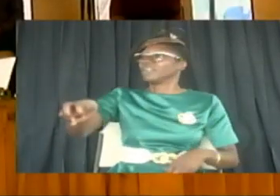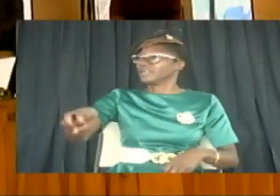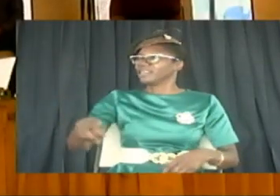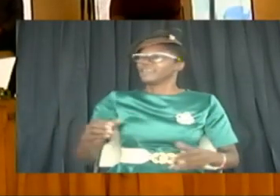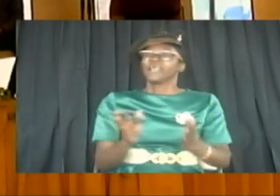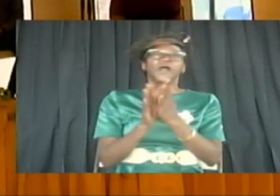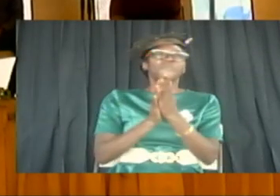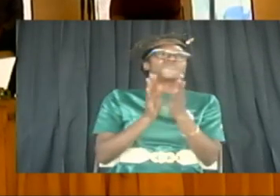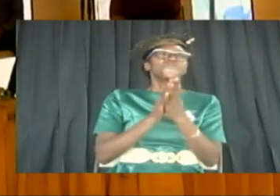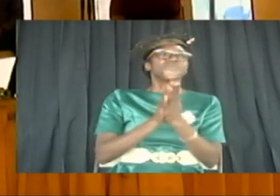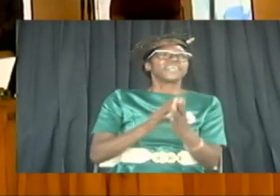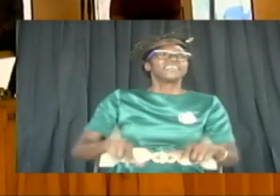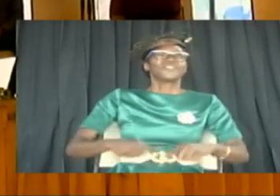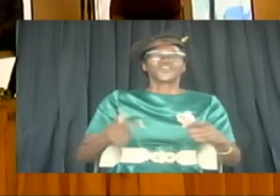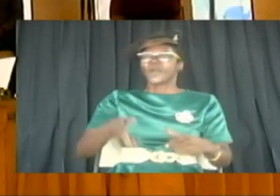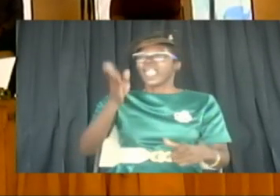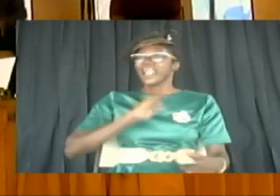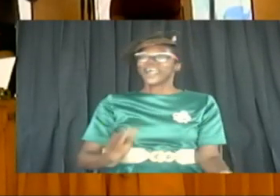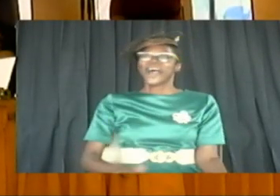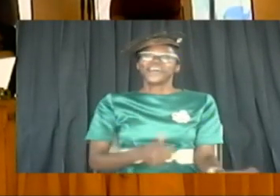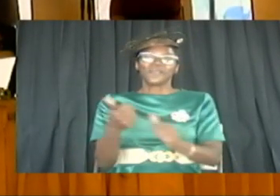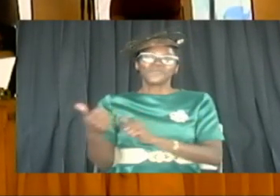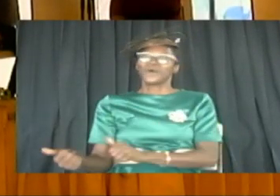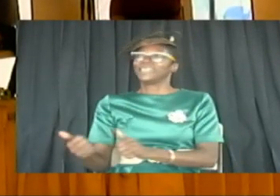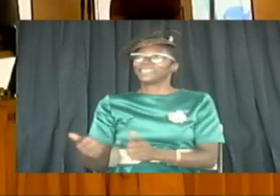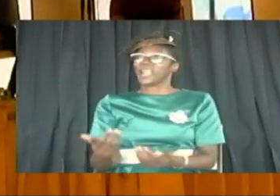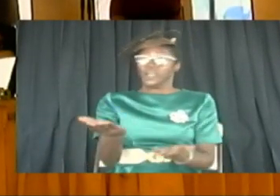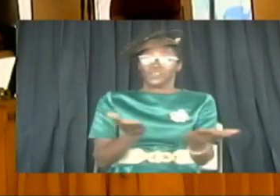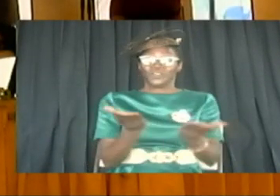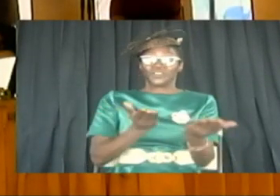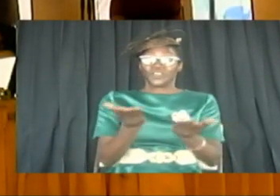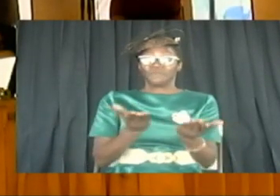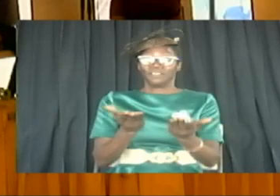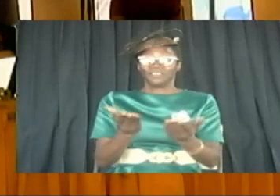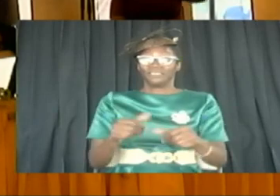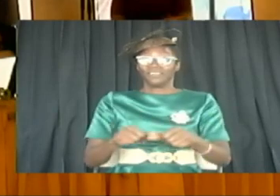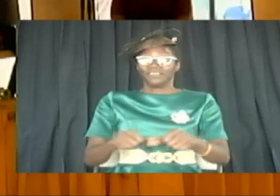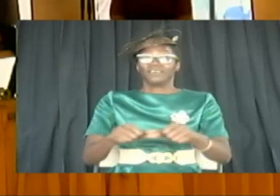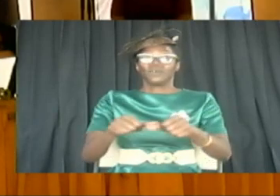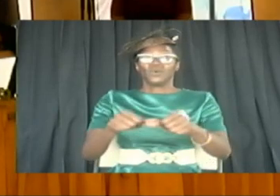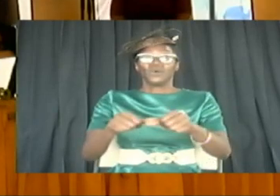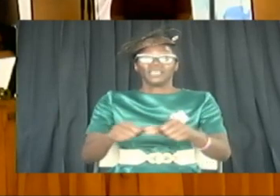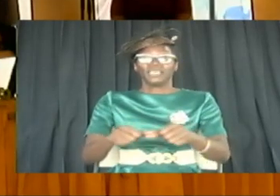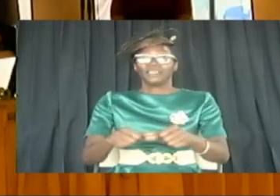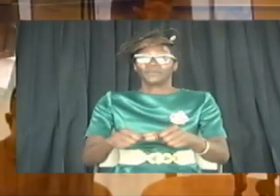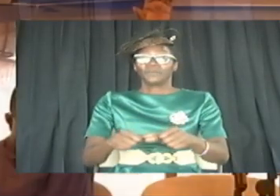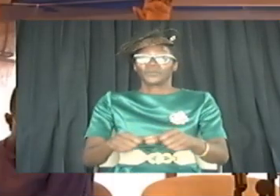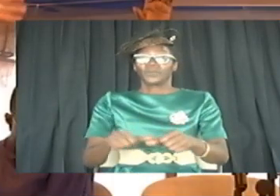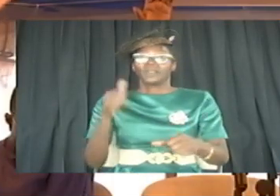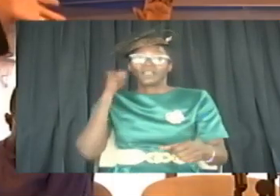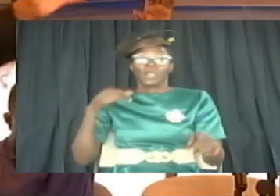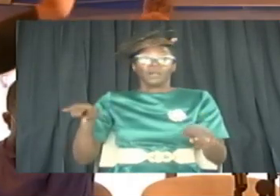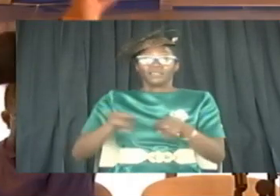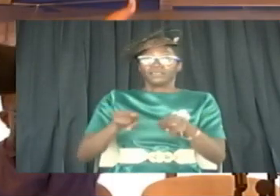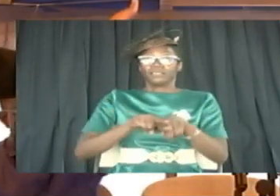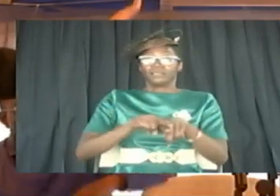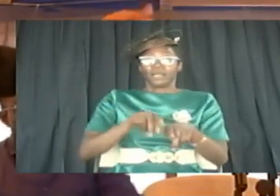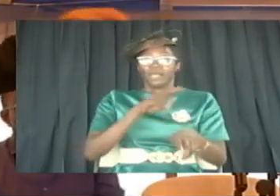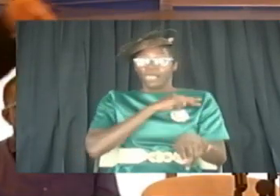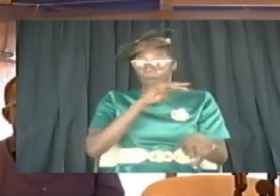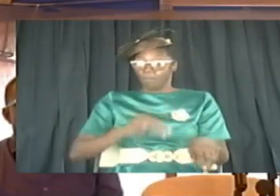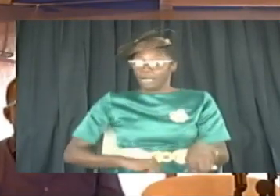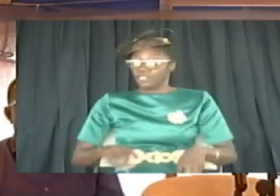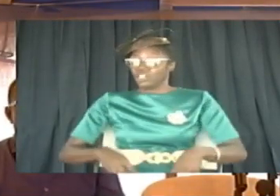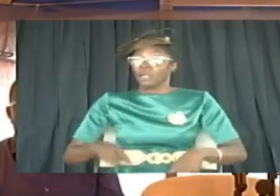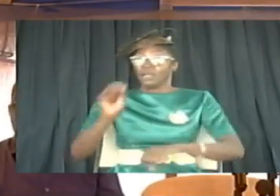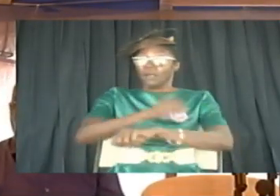the great God Almighty. Services are going on, and Sister Marsha was at work. And right there in the office,